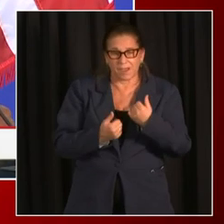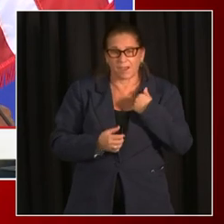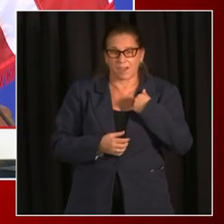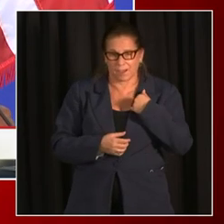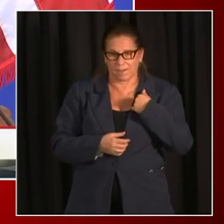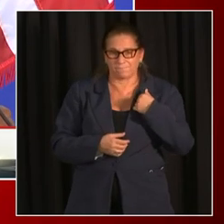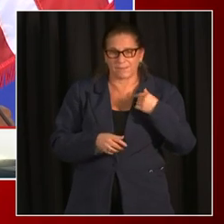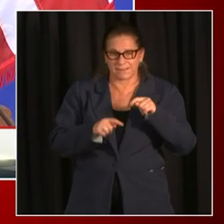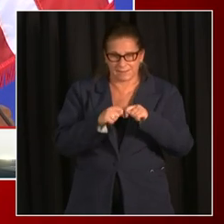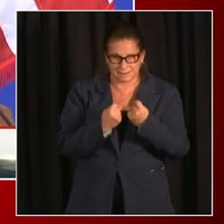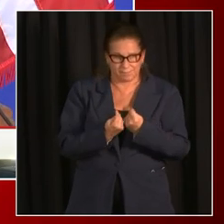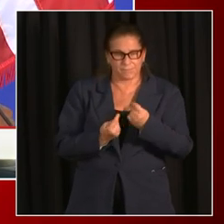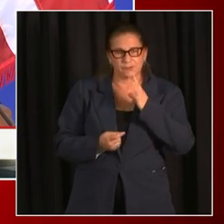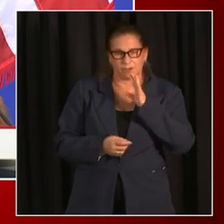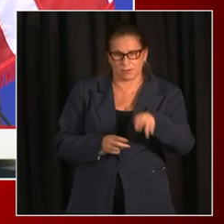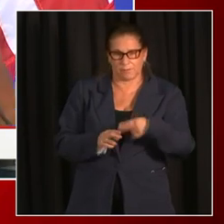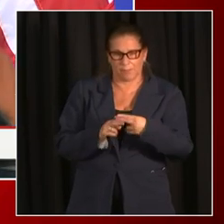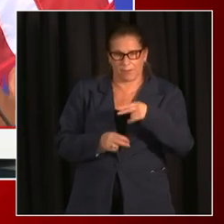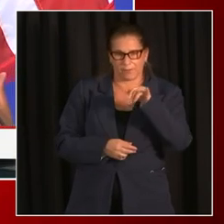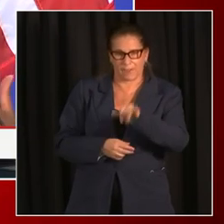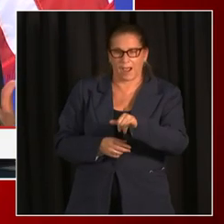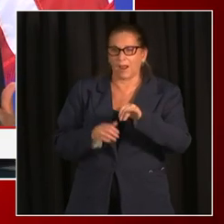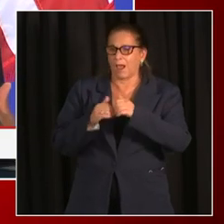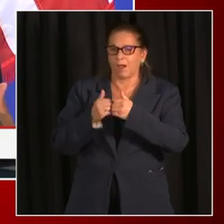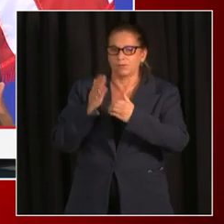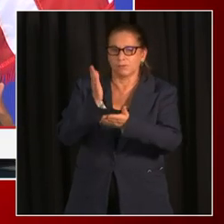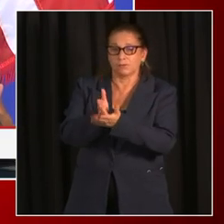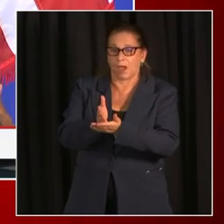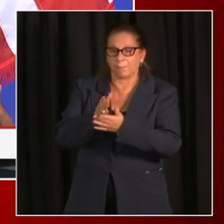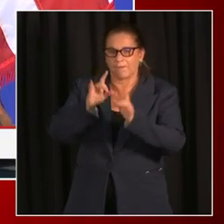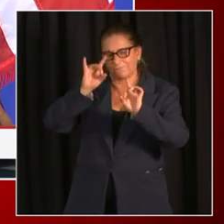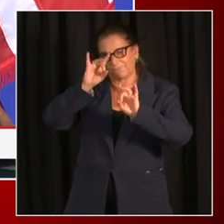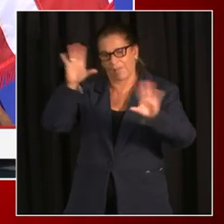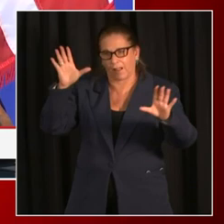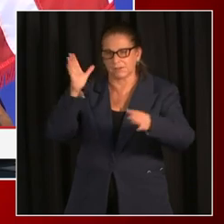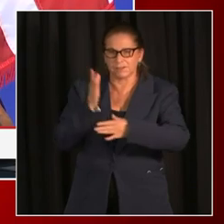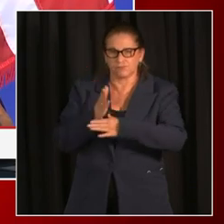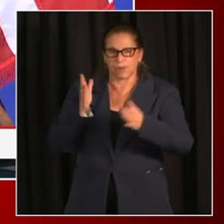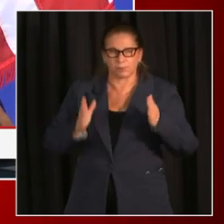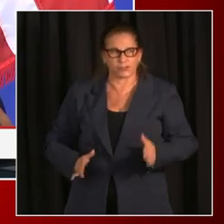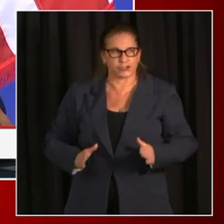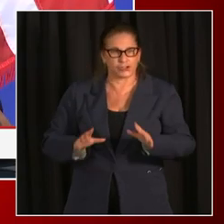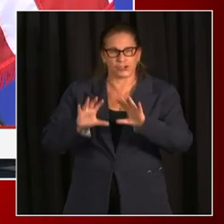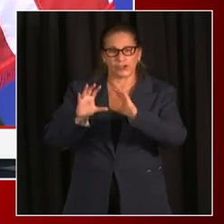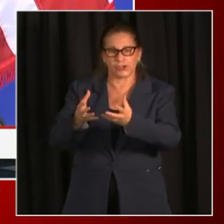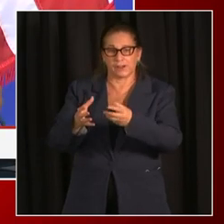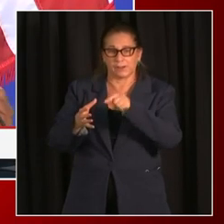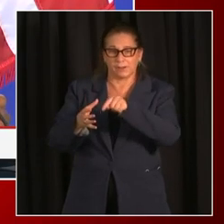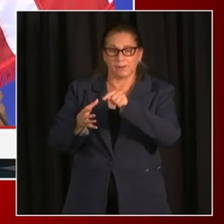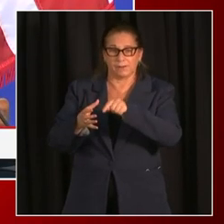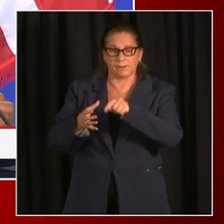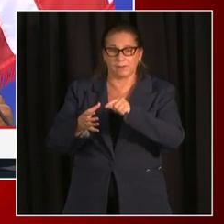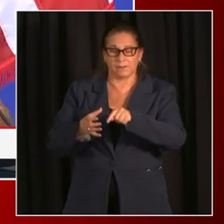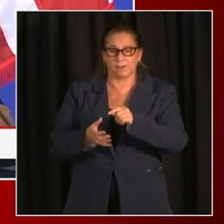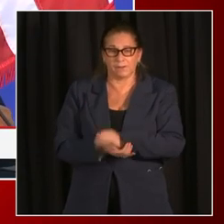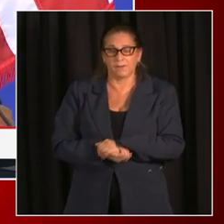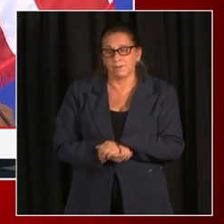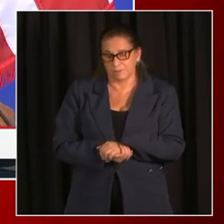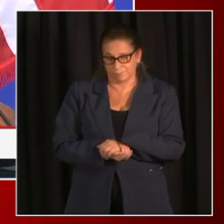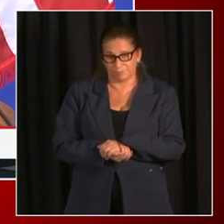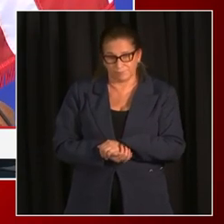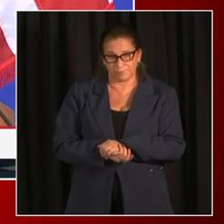ask Kevin to speak to this, of violence interrupters, some who work for me and some who work